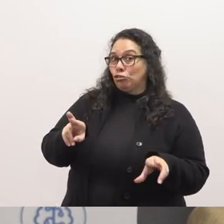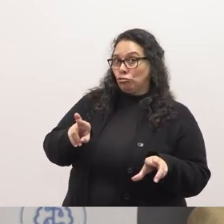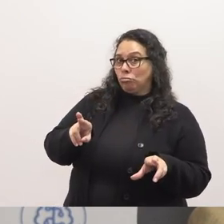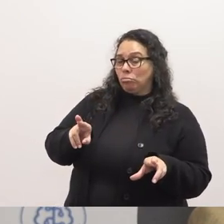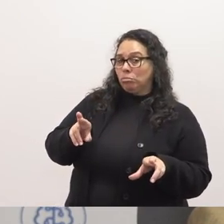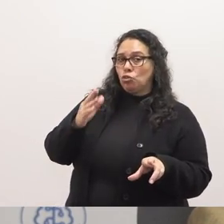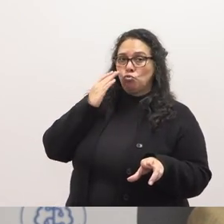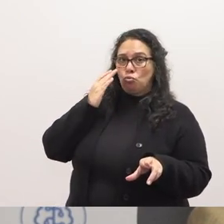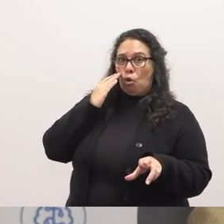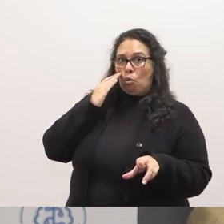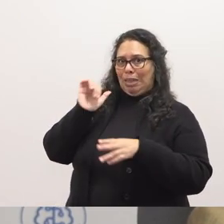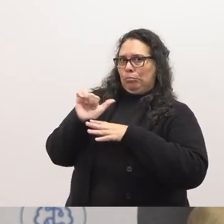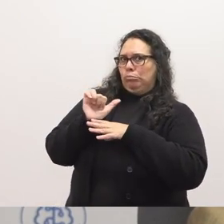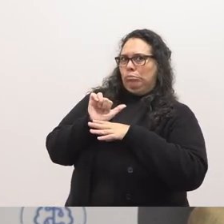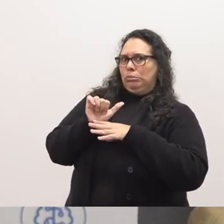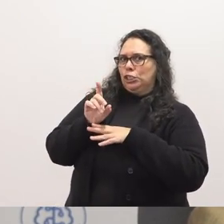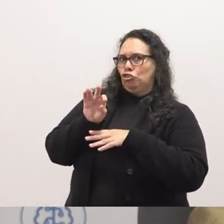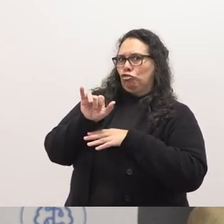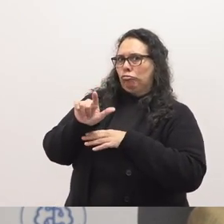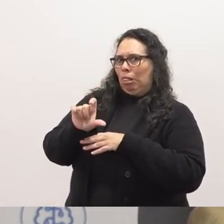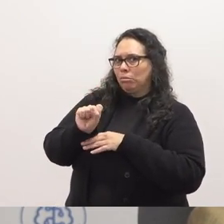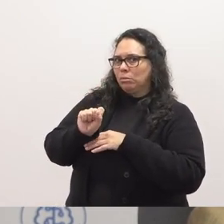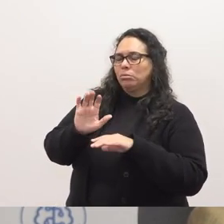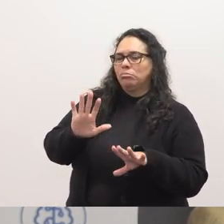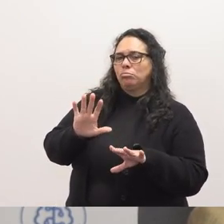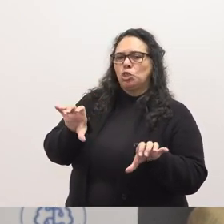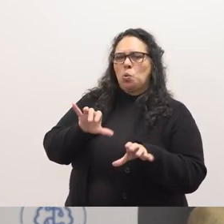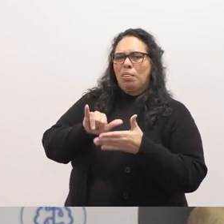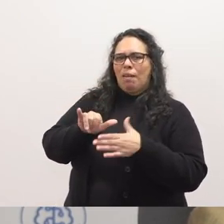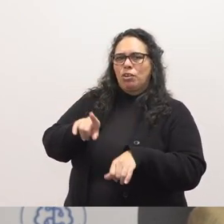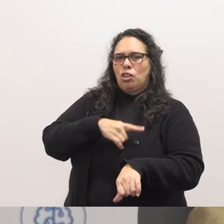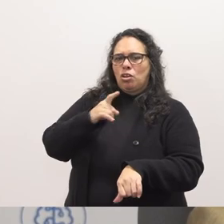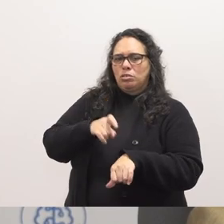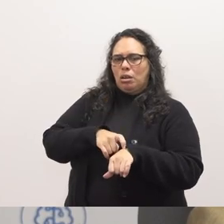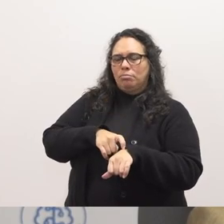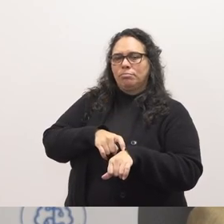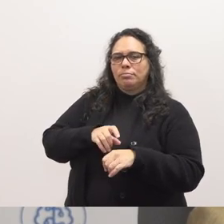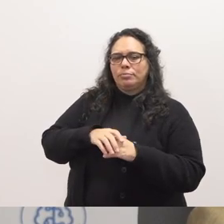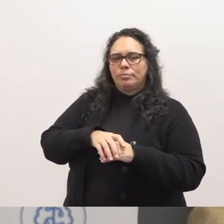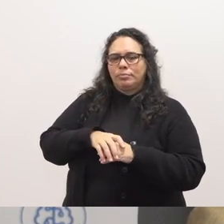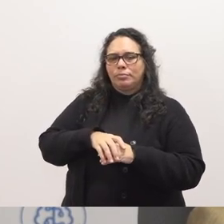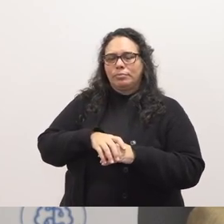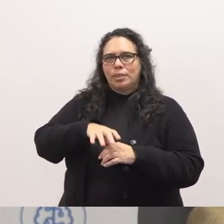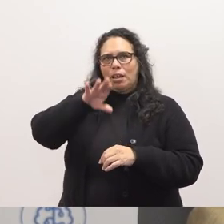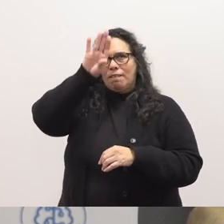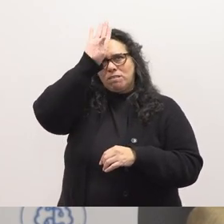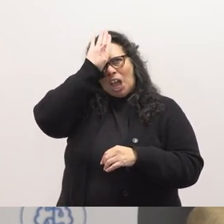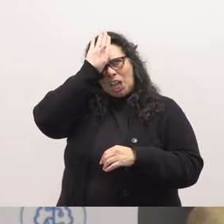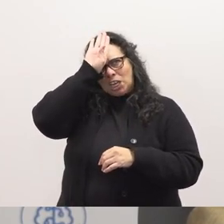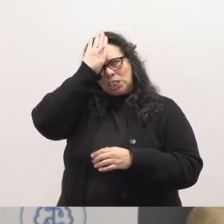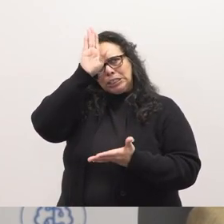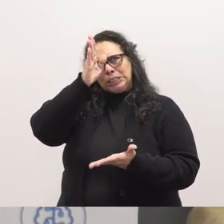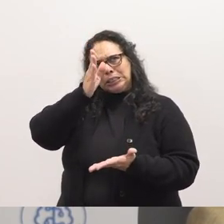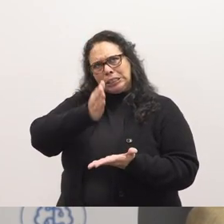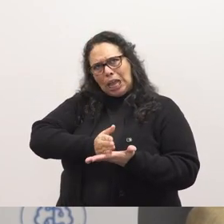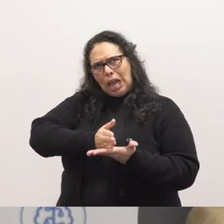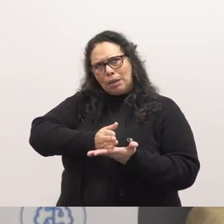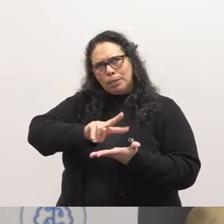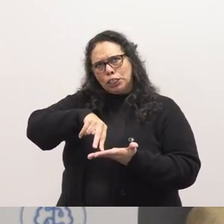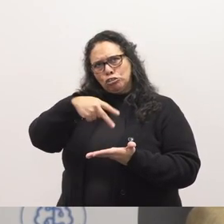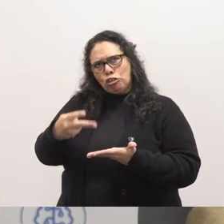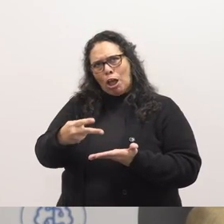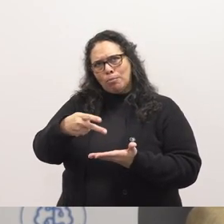drills. I know we've been doing that for a long time. Not fire, stop, drop, and roll. Earthquake is